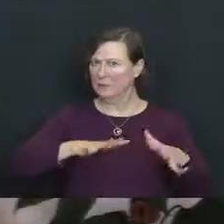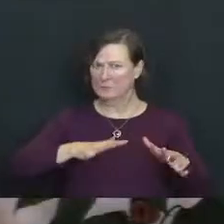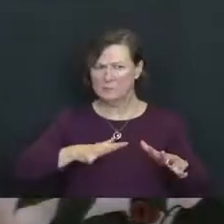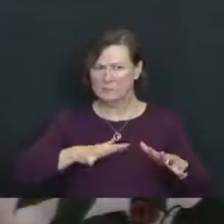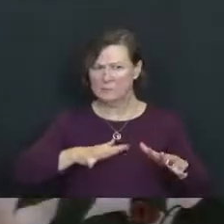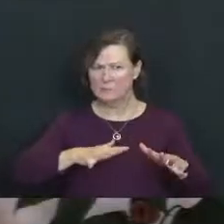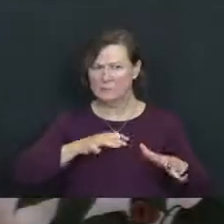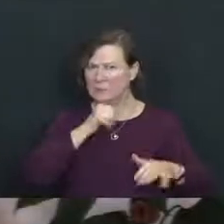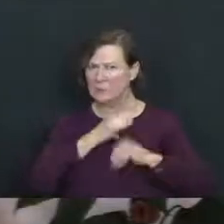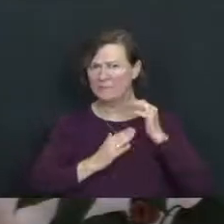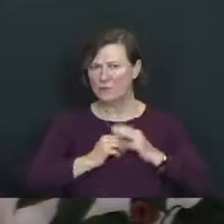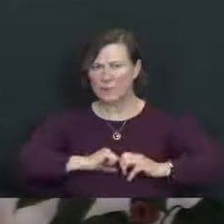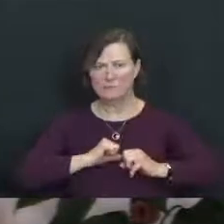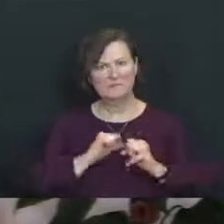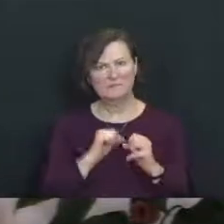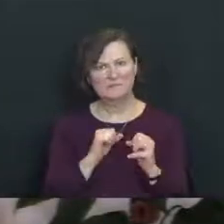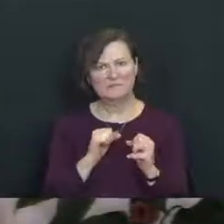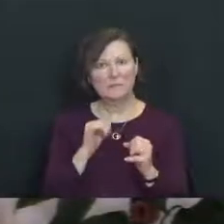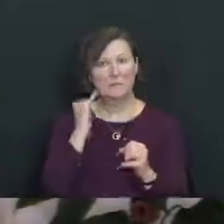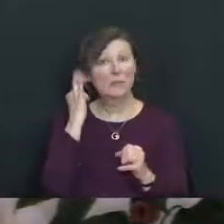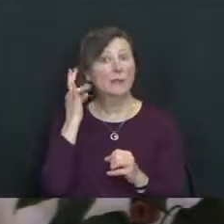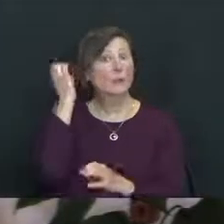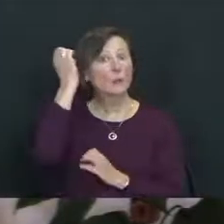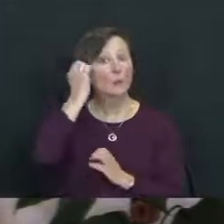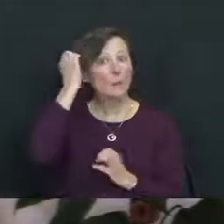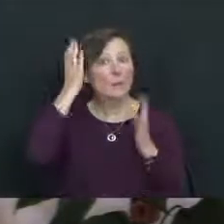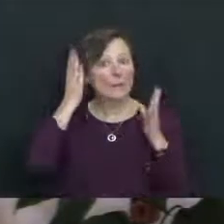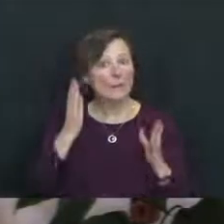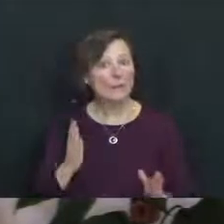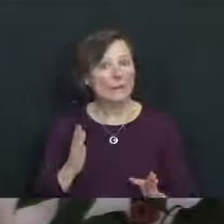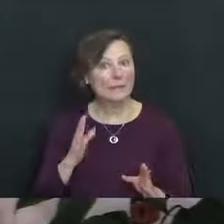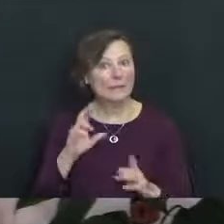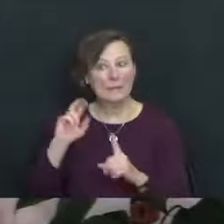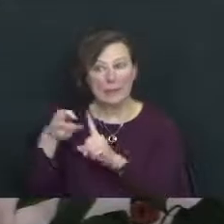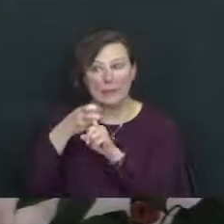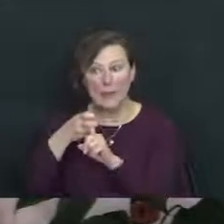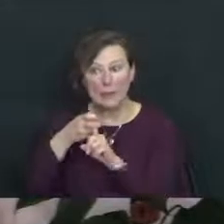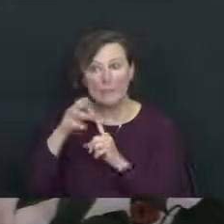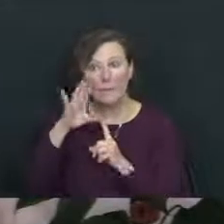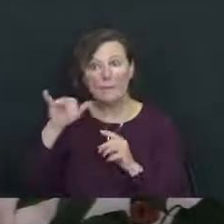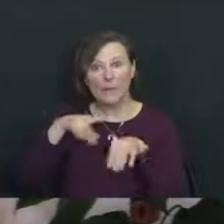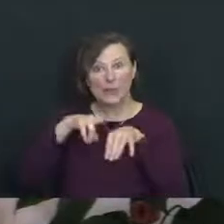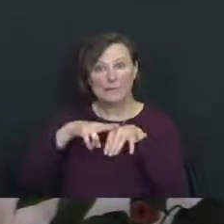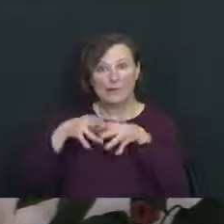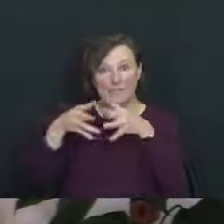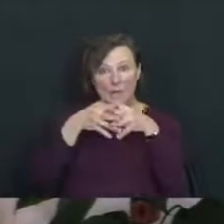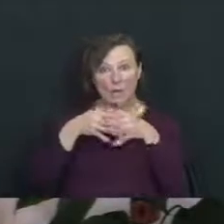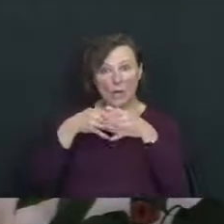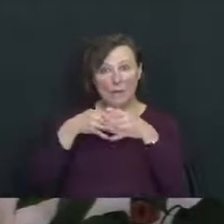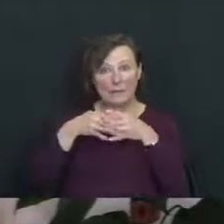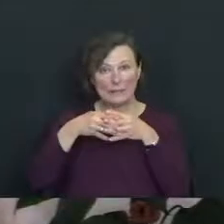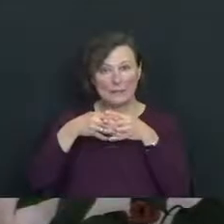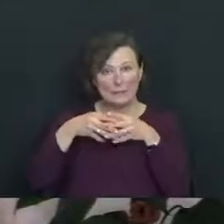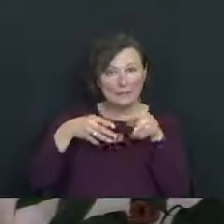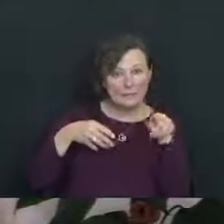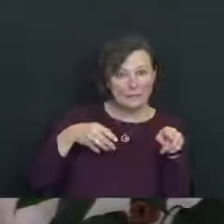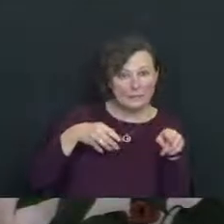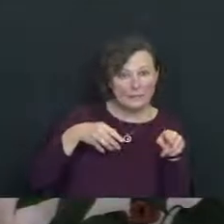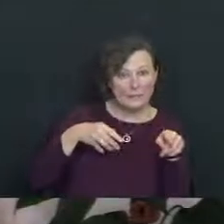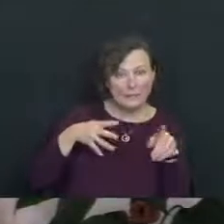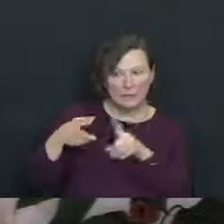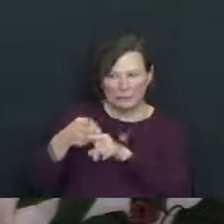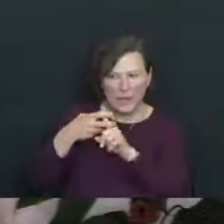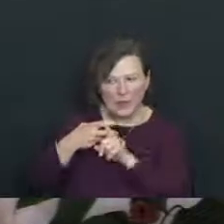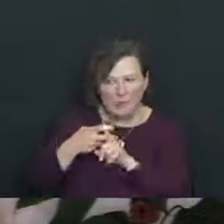And it's this: whenever Europeans were captured by Native Americans, there'd be a raid